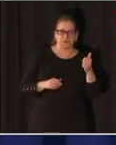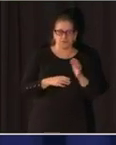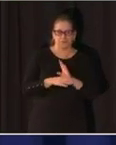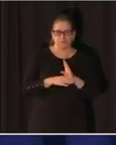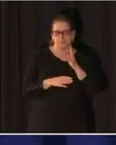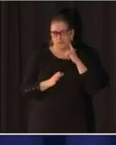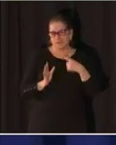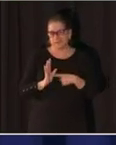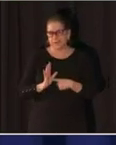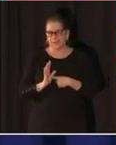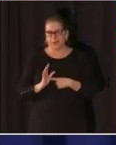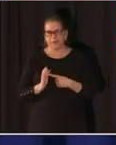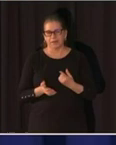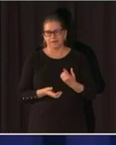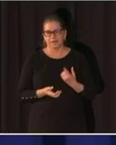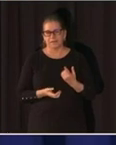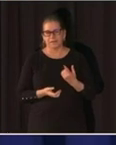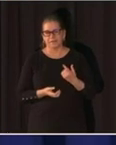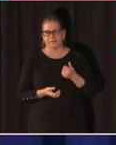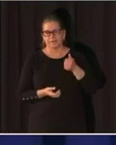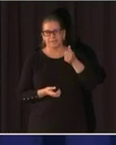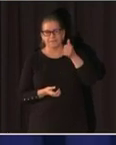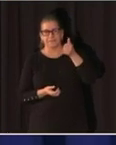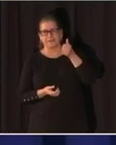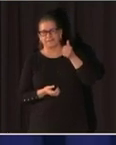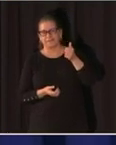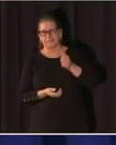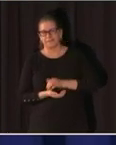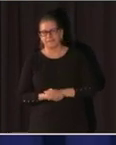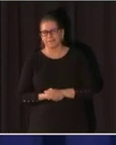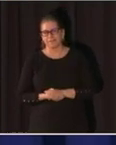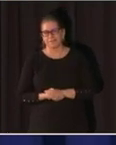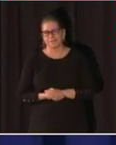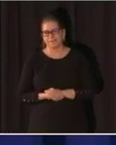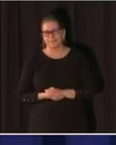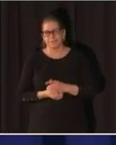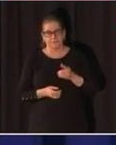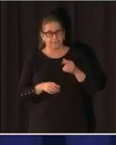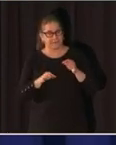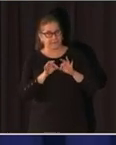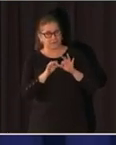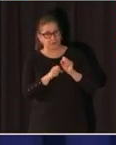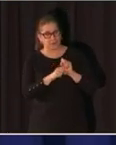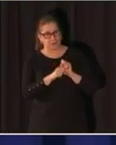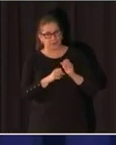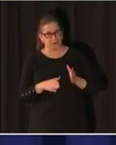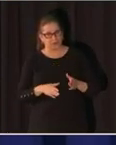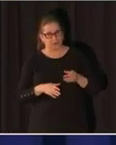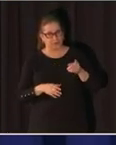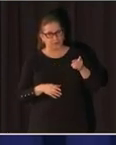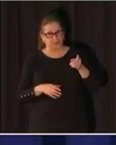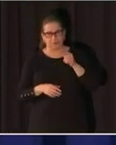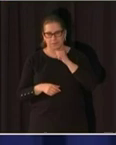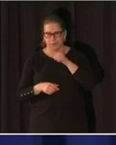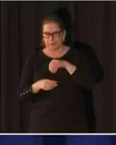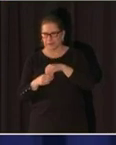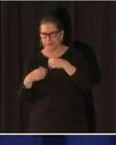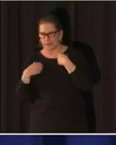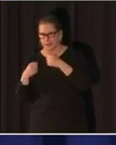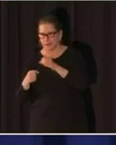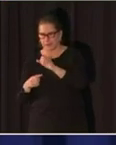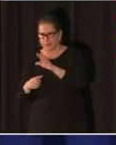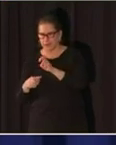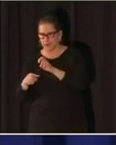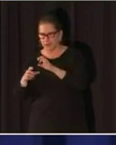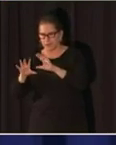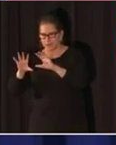businesses who employ people who must still work, but are not in the healthcare sector providing care to